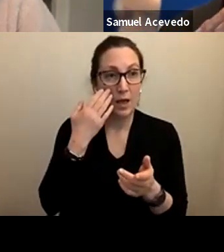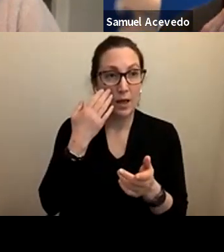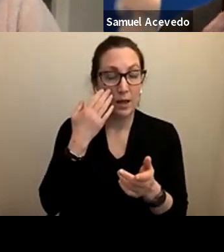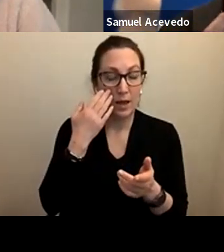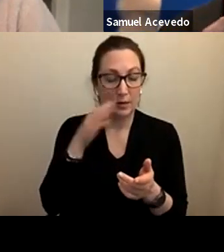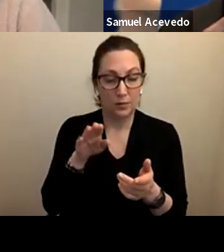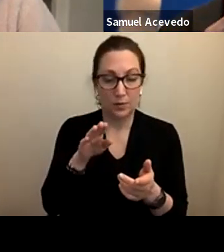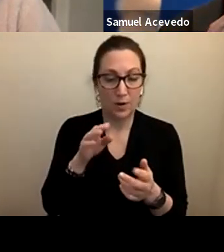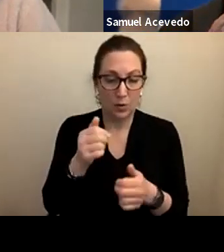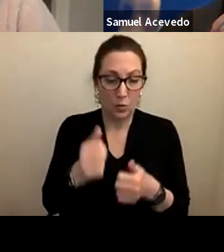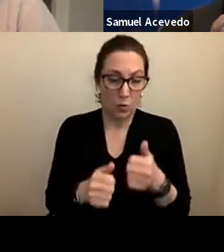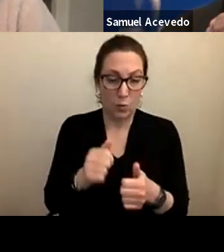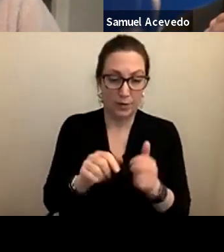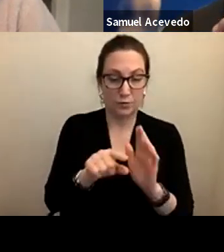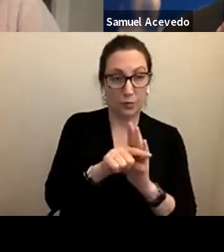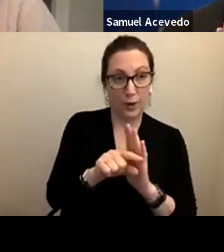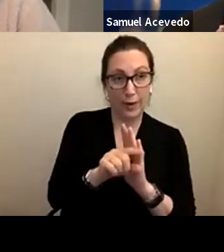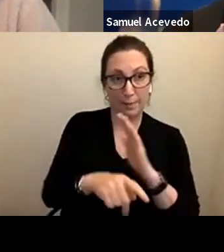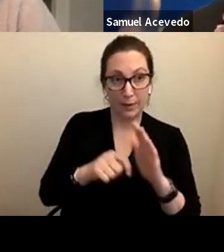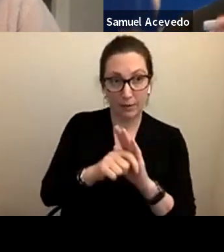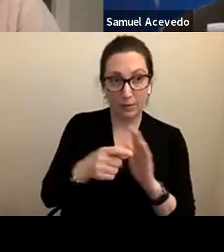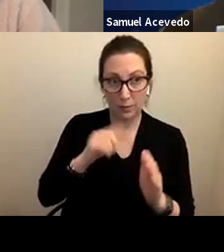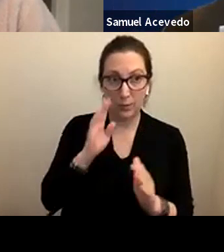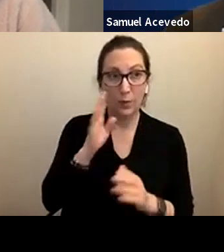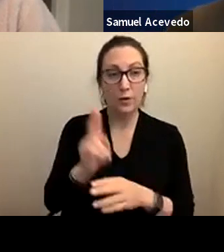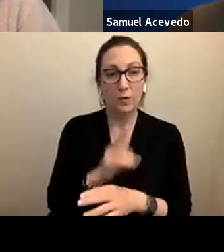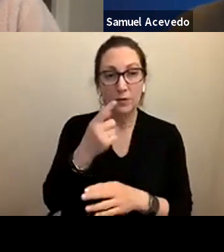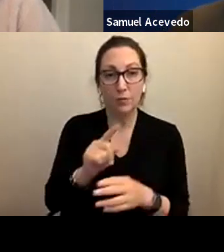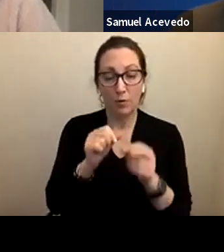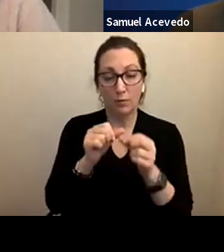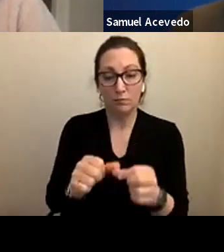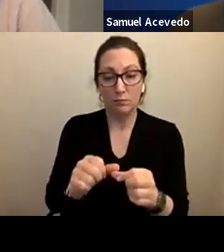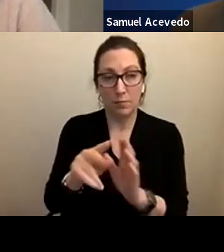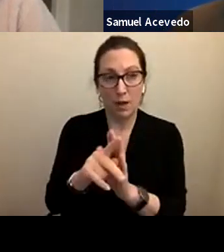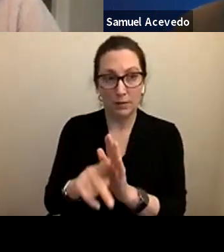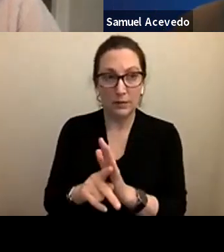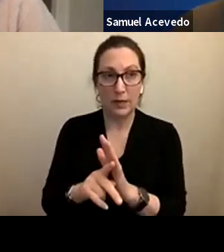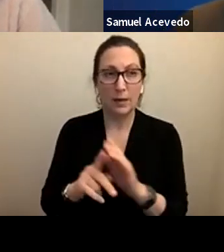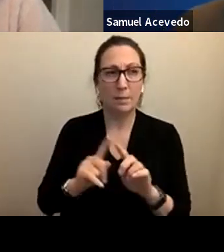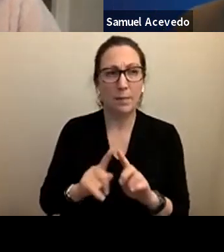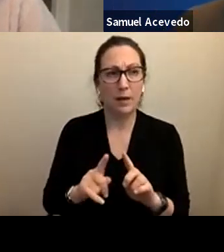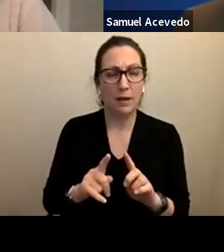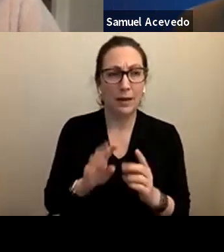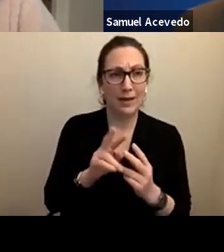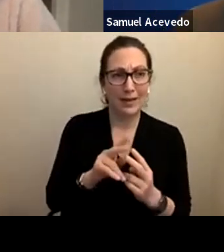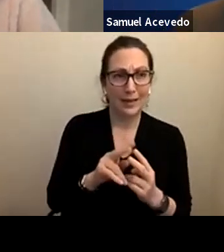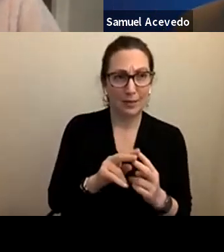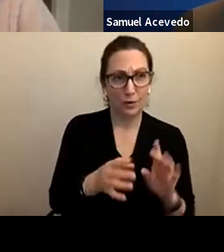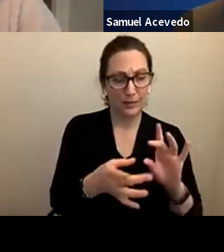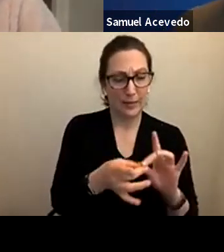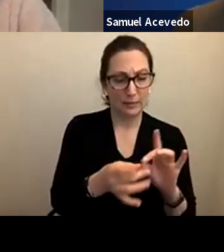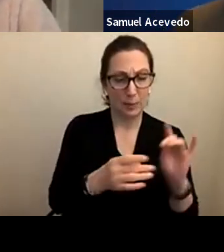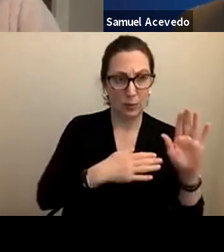the ongoing policy, but I think it was either a testimonial or potentially one of the students